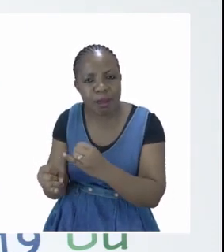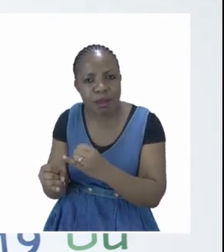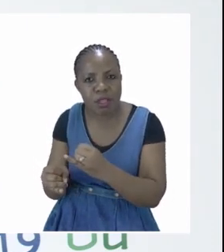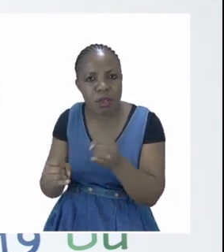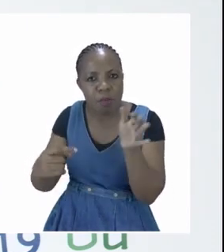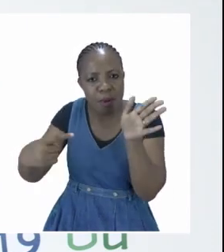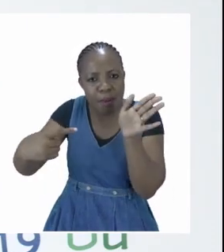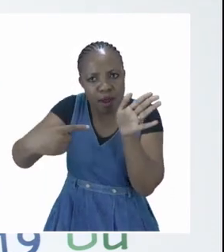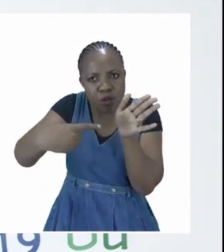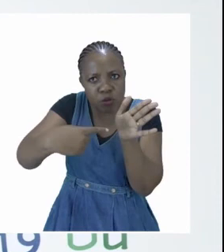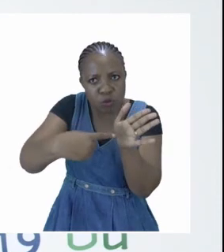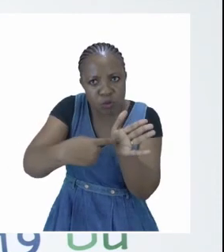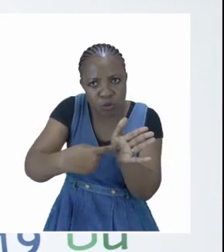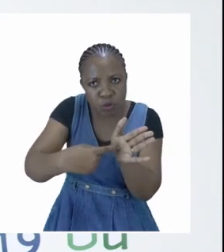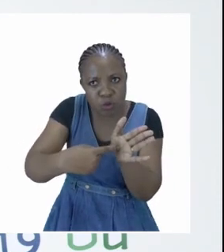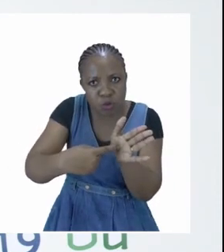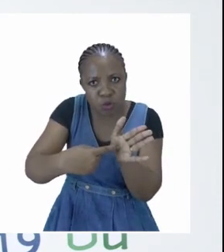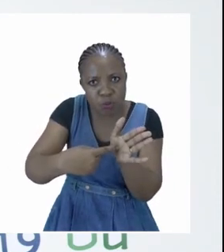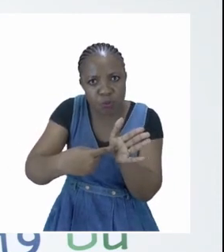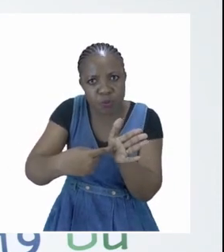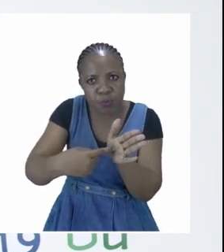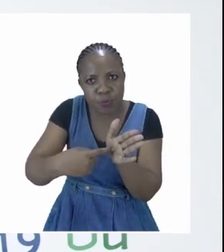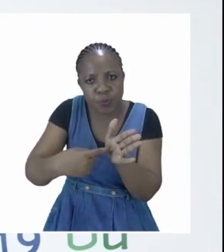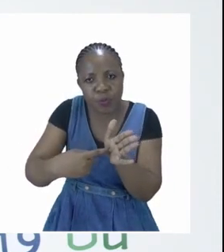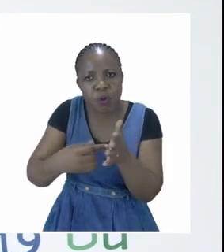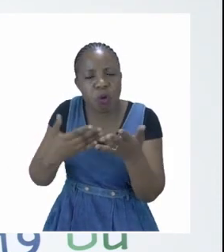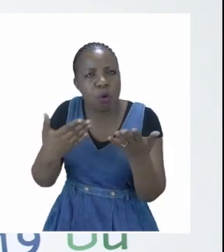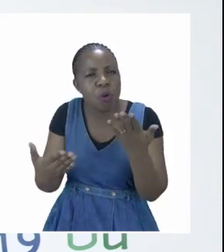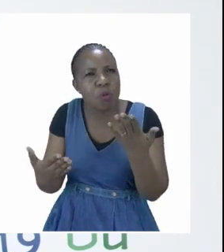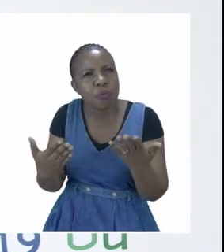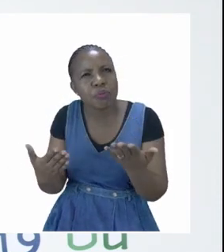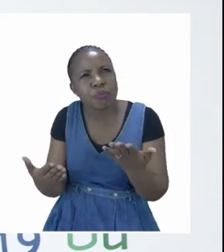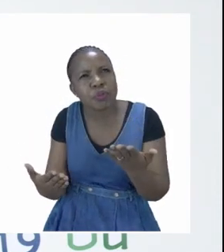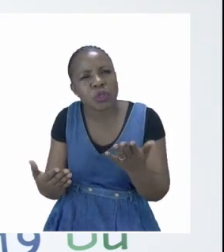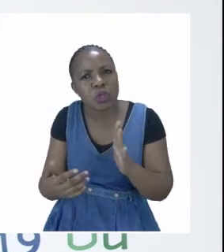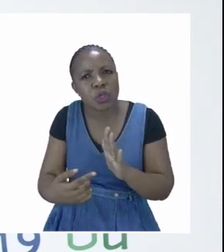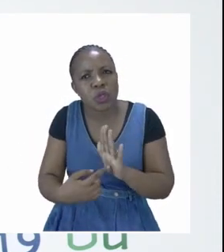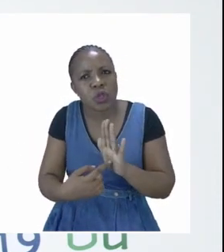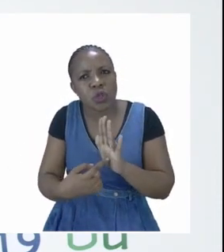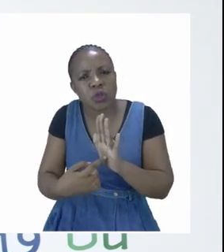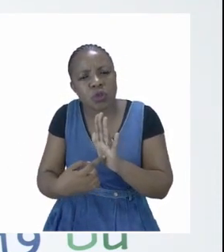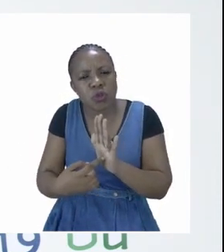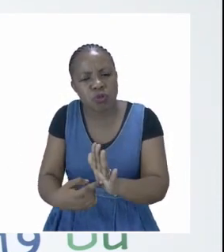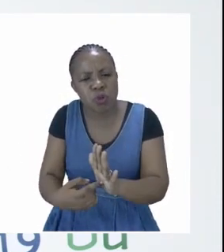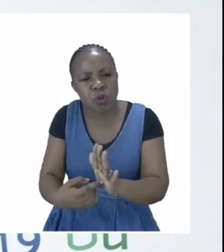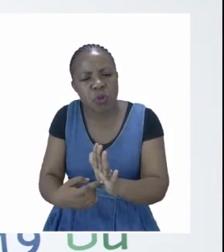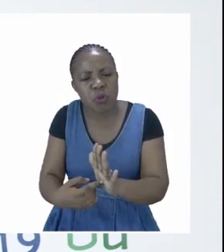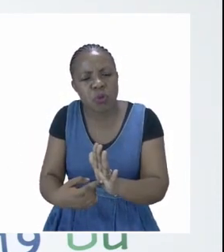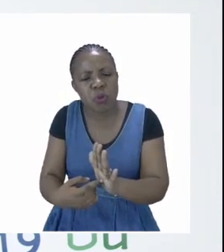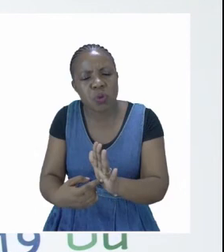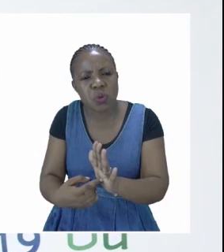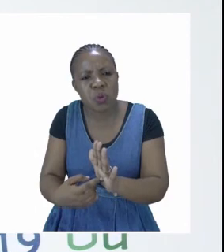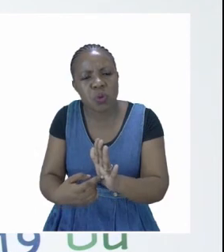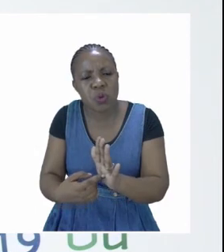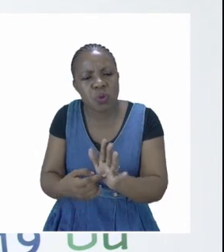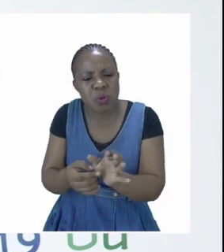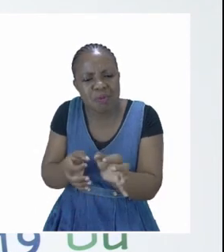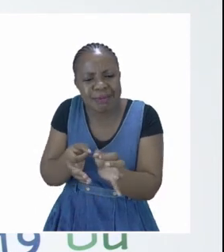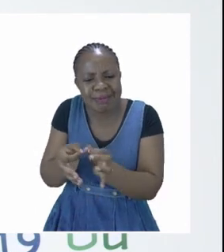with a full stop. But if it is something that is showing emphasis, then we can use